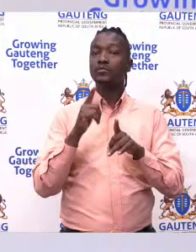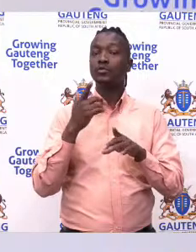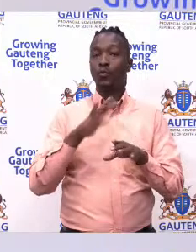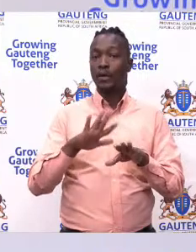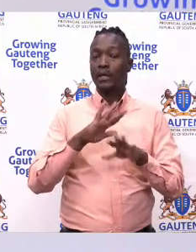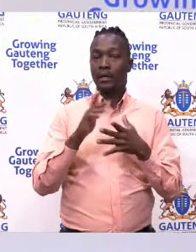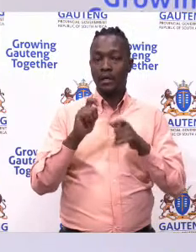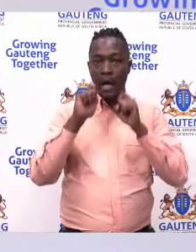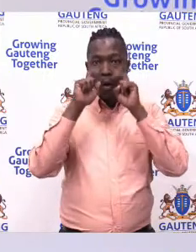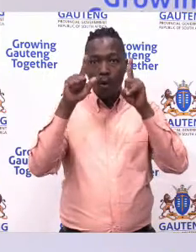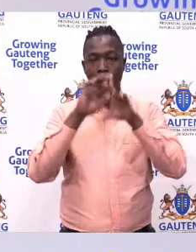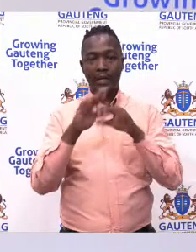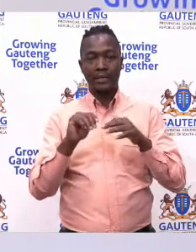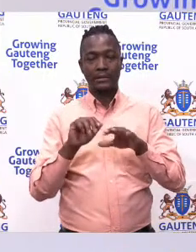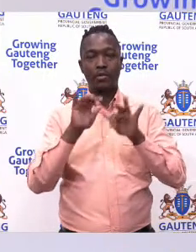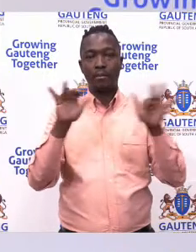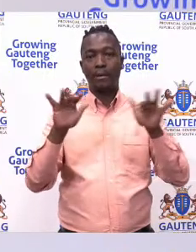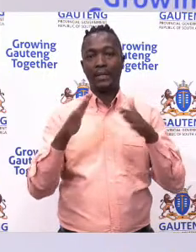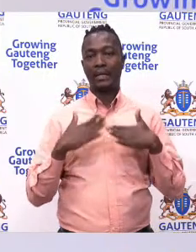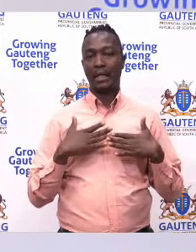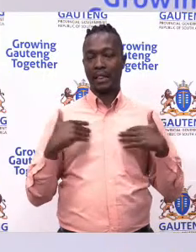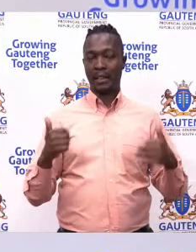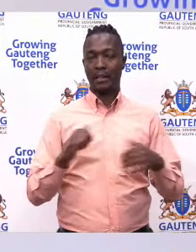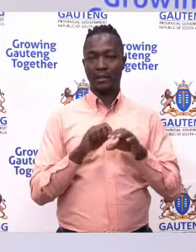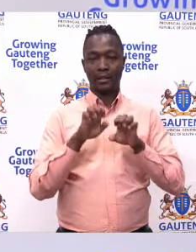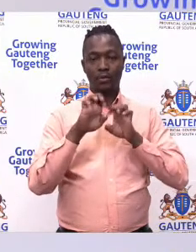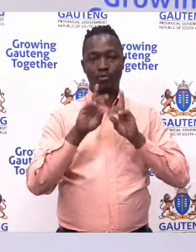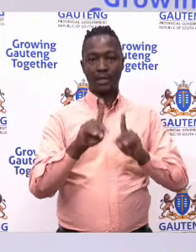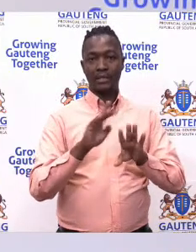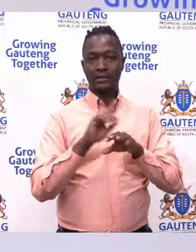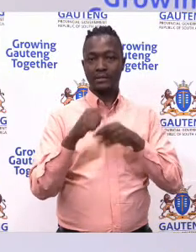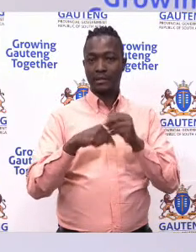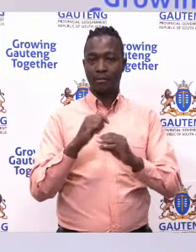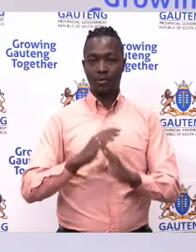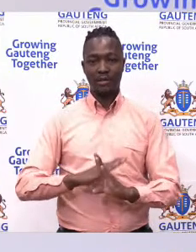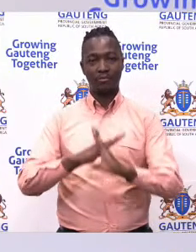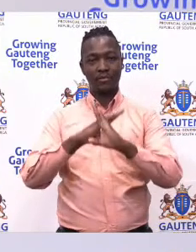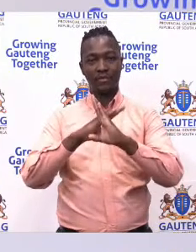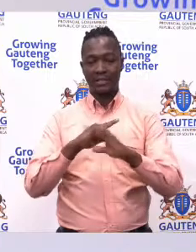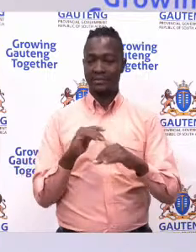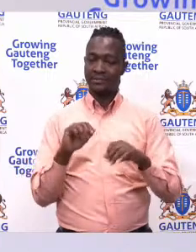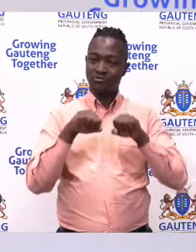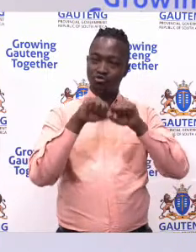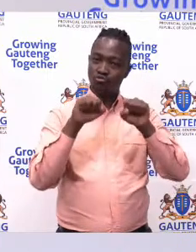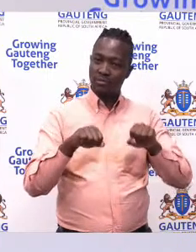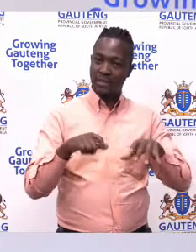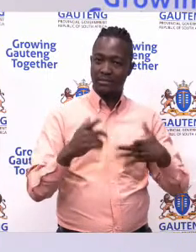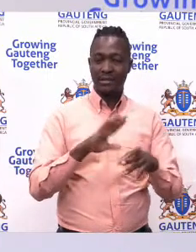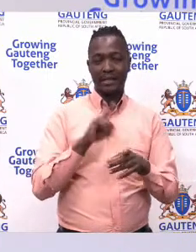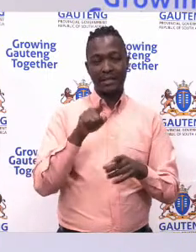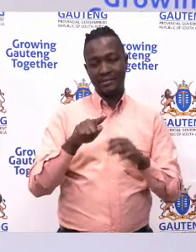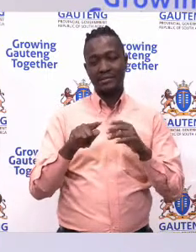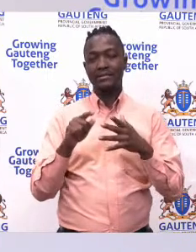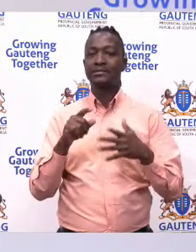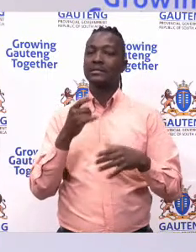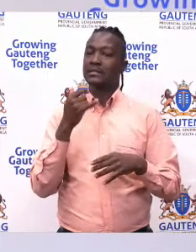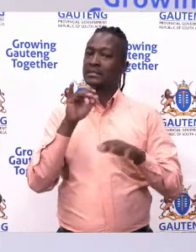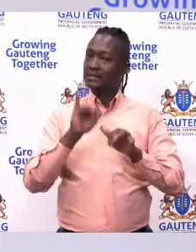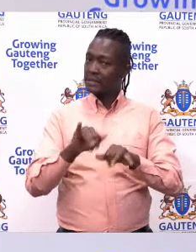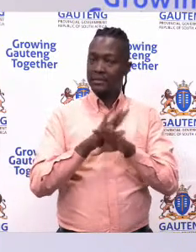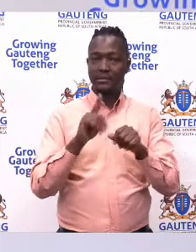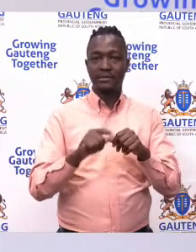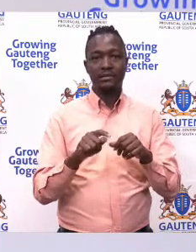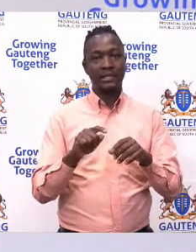our awareness and our public health education in terms of the prevention strategy. So this still remains the key element of